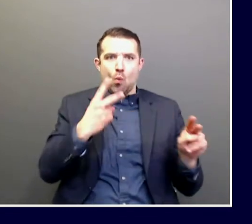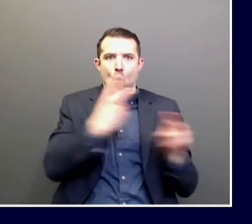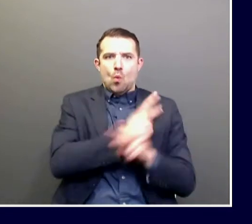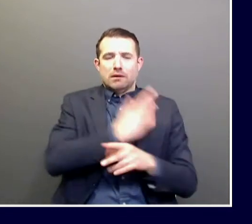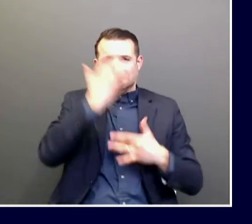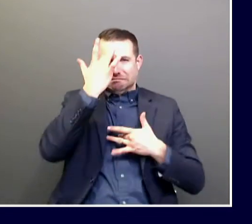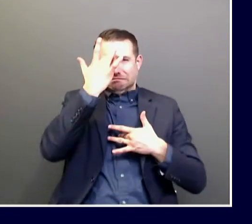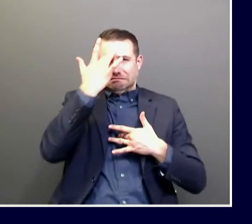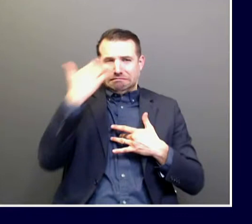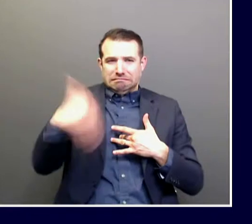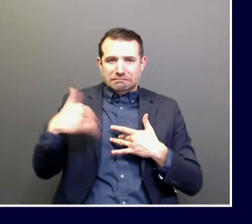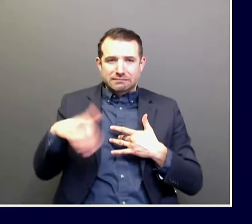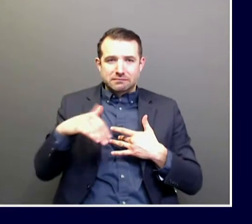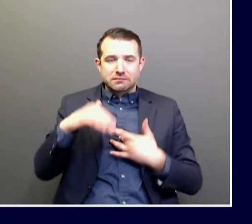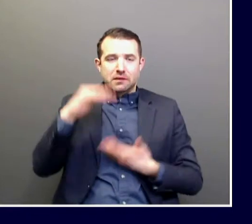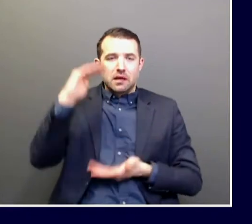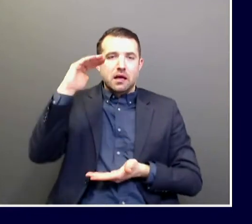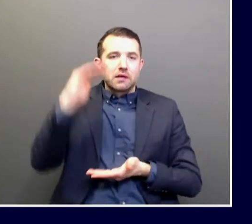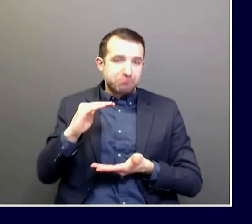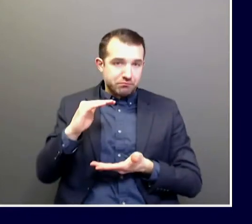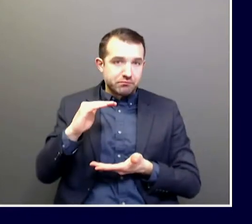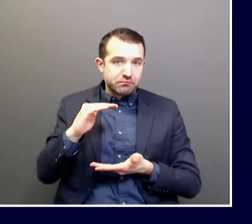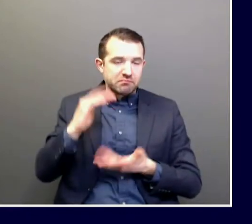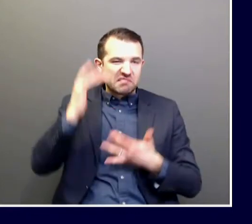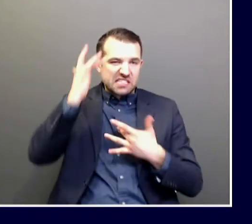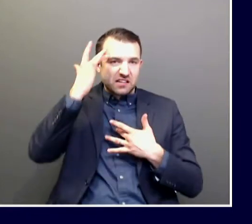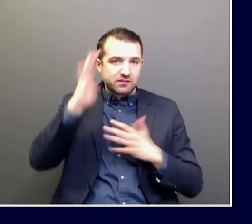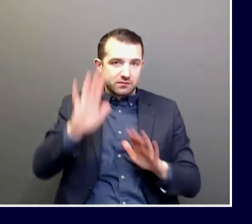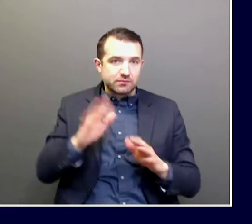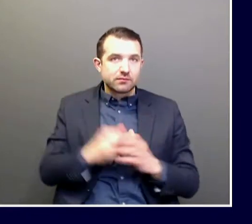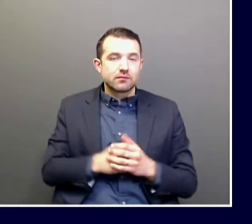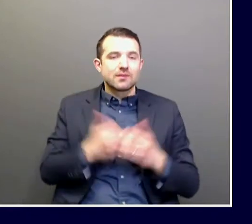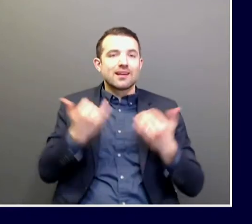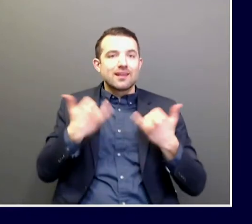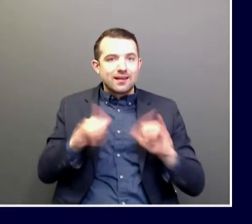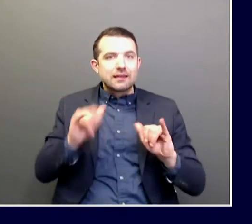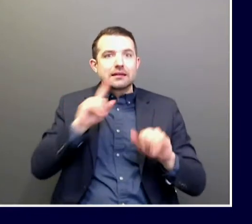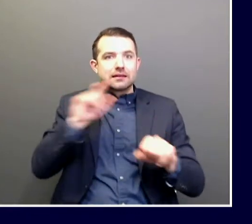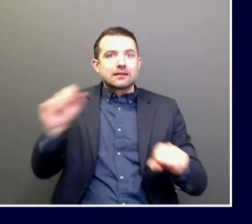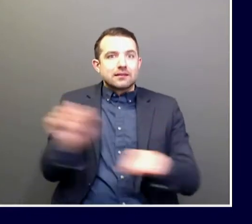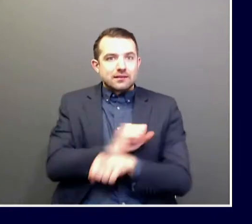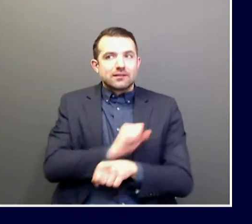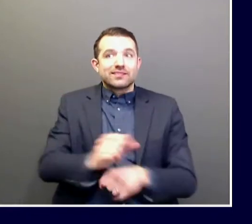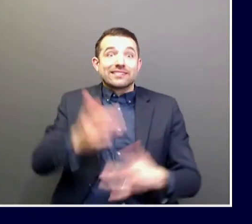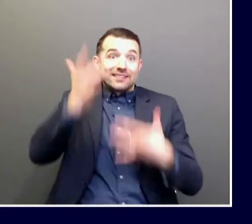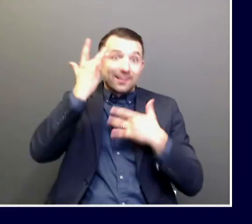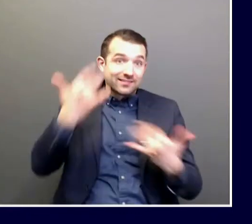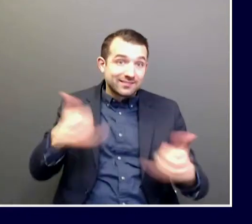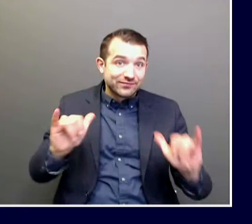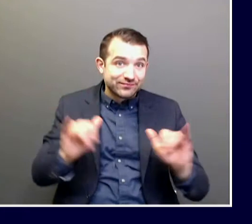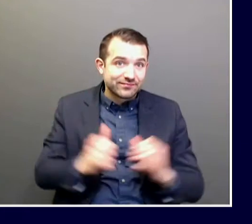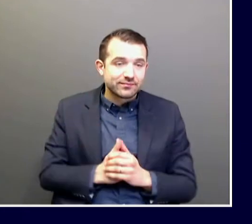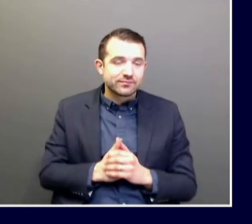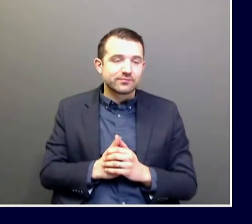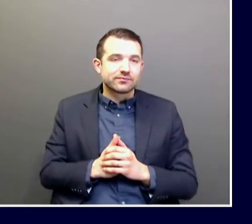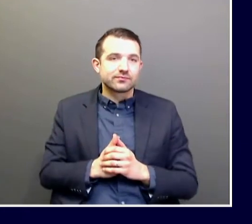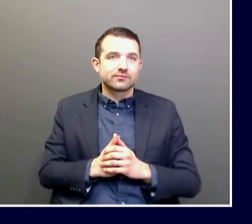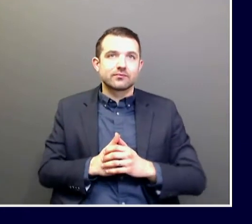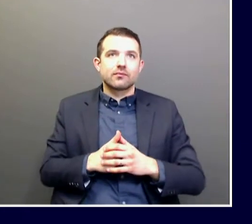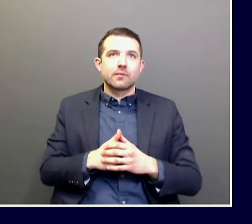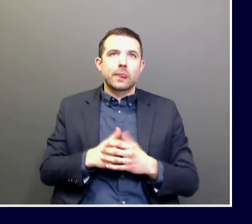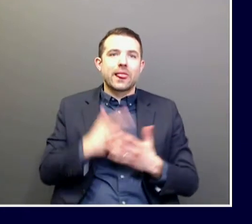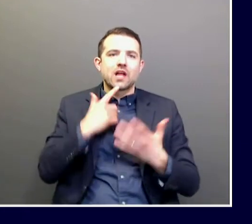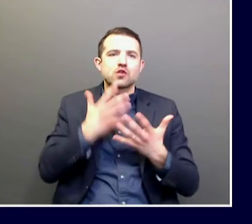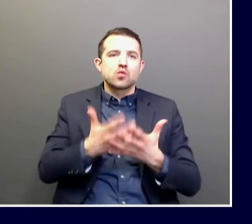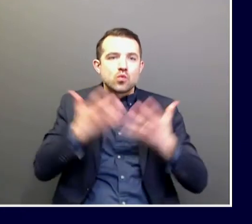a significant illness. That's not necessarily misinformation. It's just, again, a reminder of how tough this stuff is to ferret out. But if I had